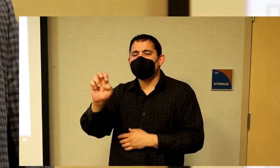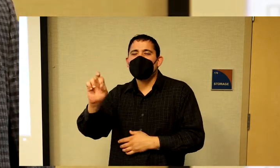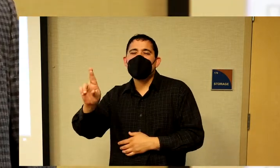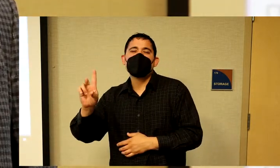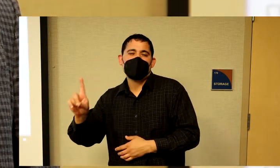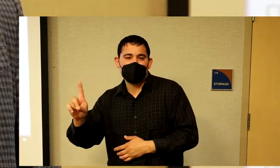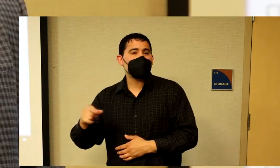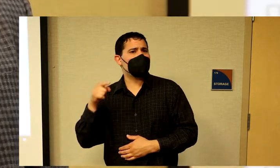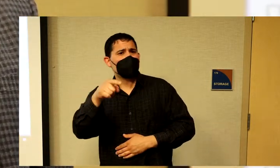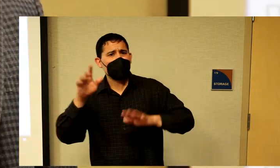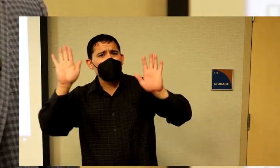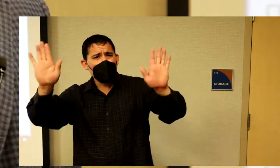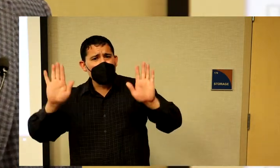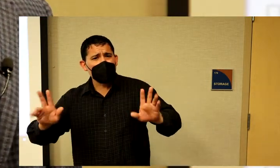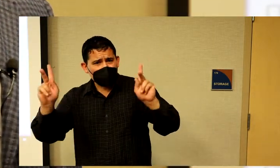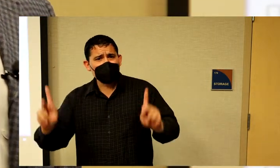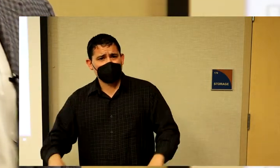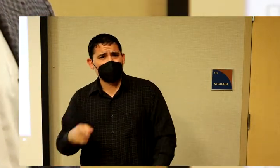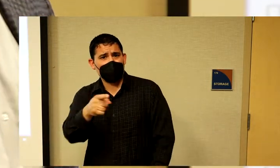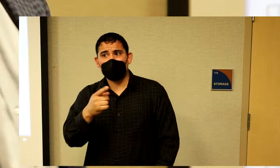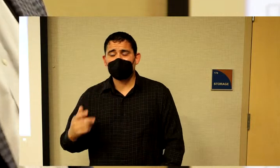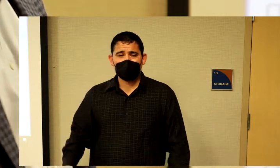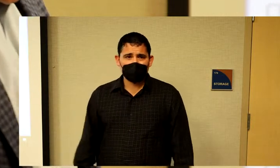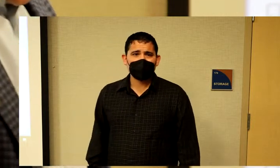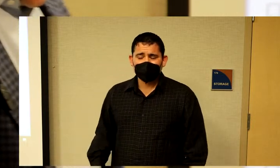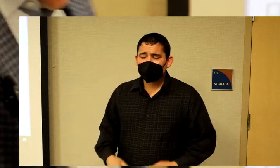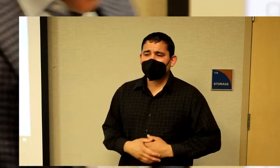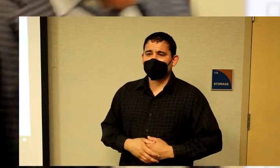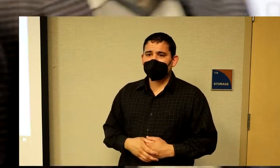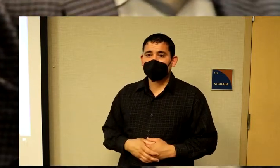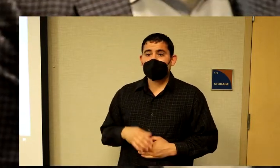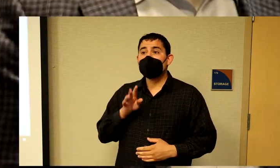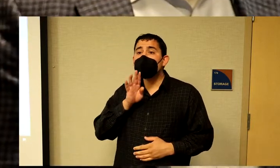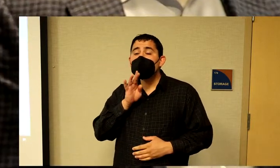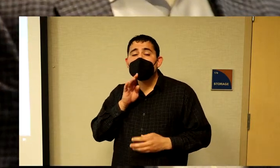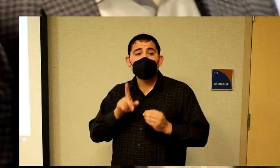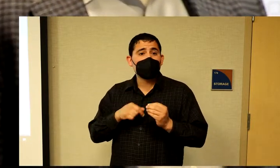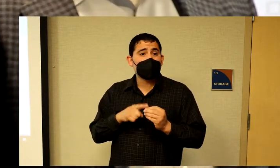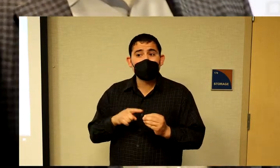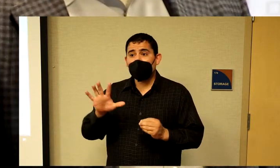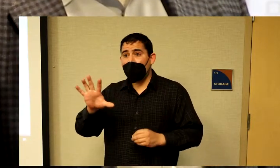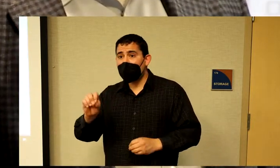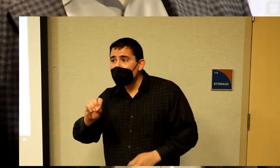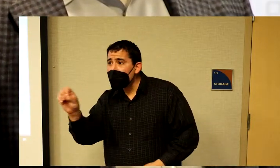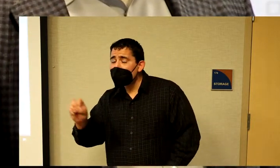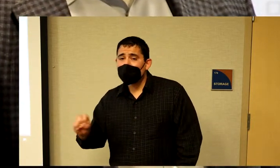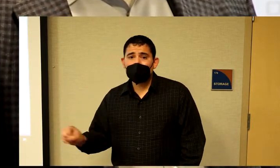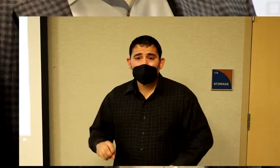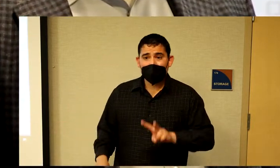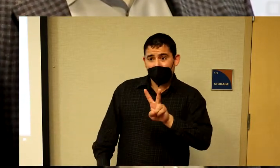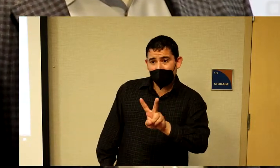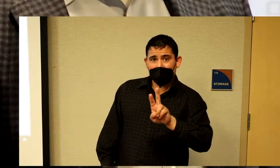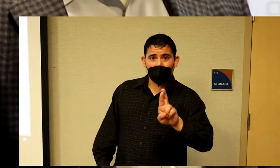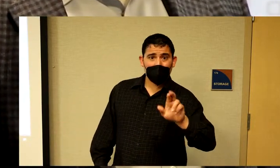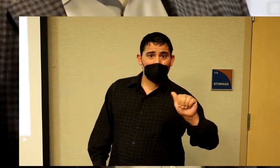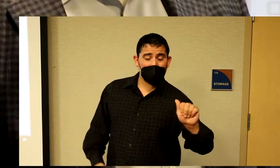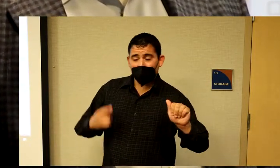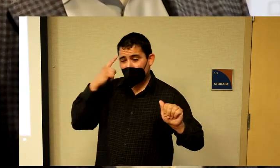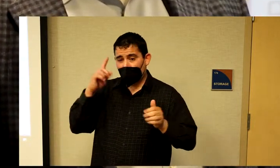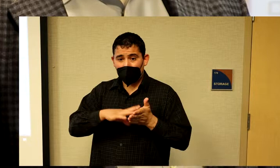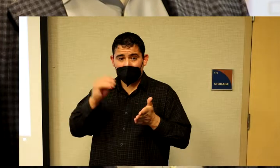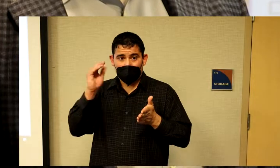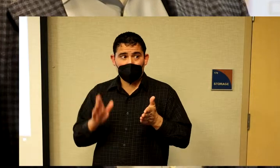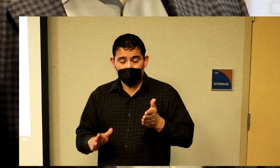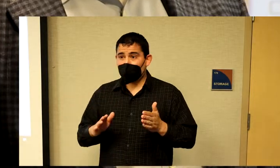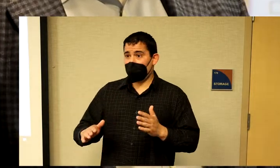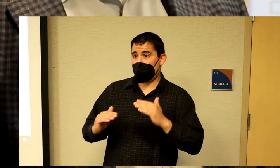not nerd, great person, a better person. That you're talking about 50%, you're talking about the VRA, and we don't want to get sued and want to go